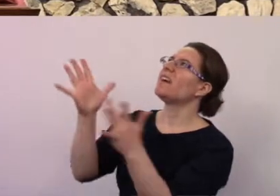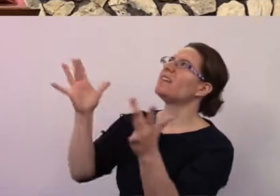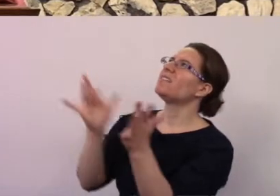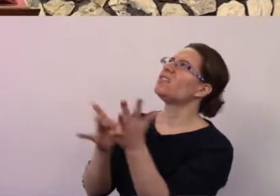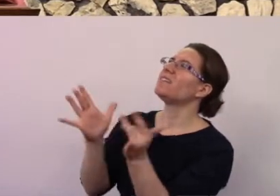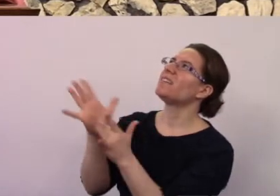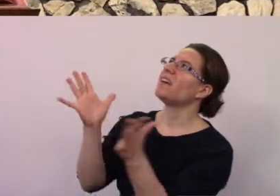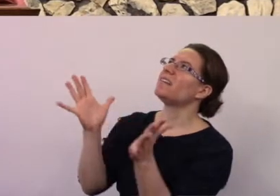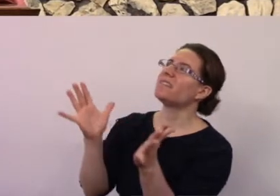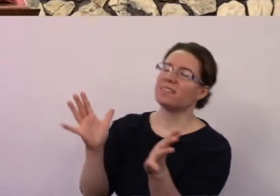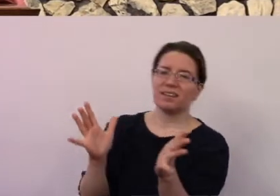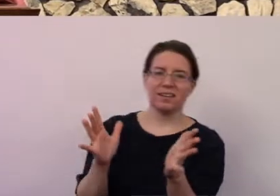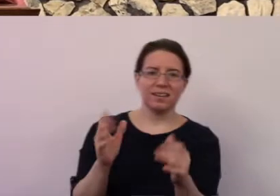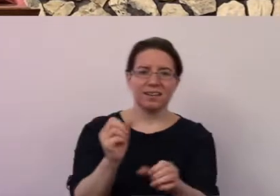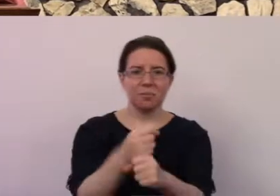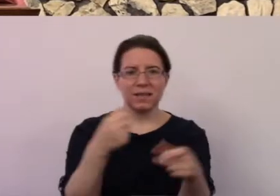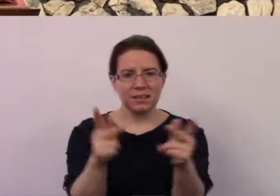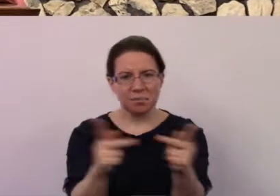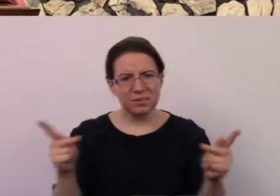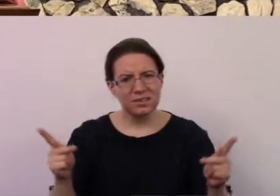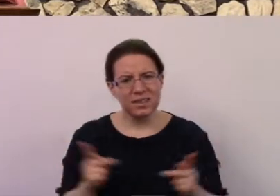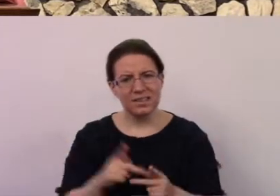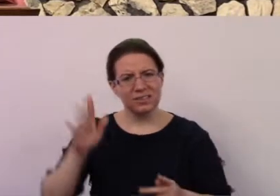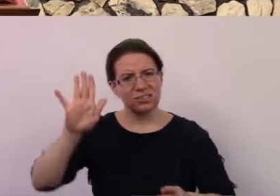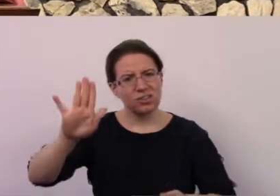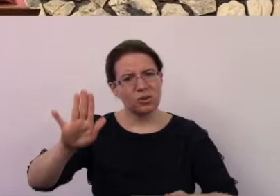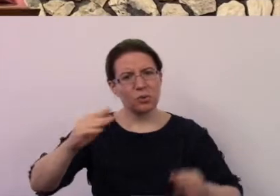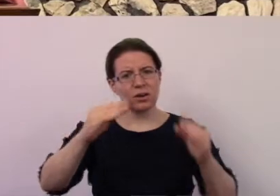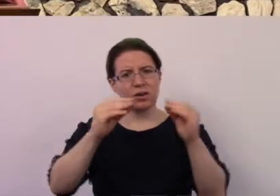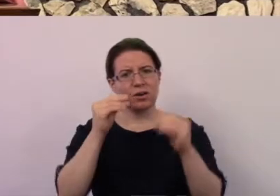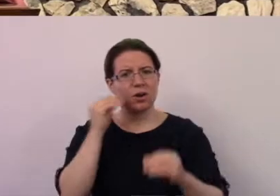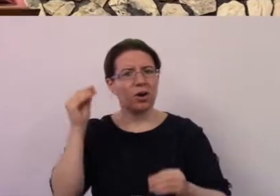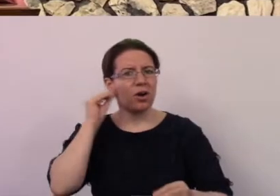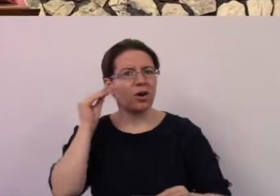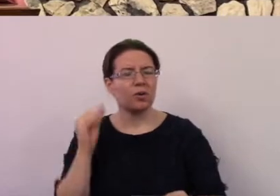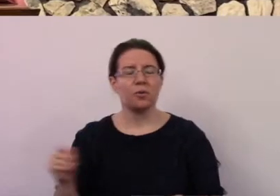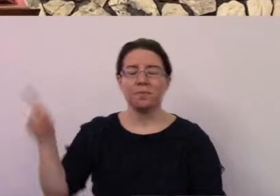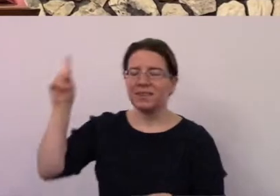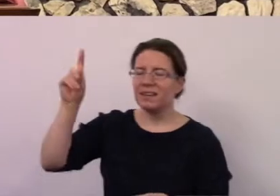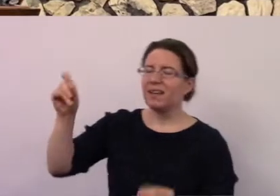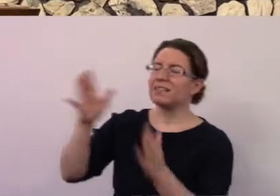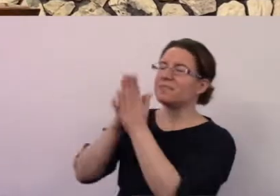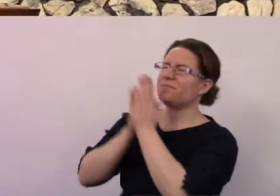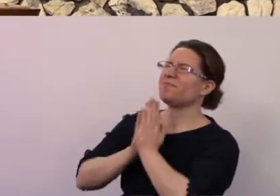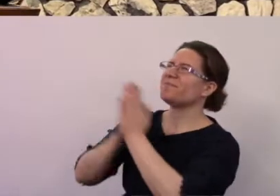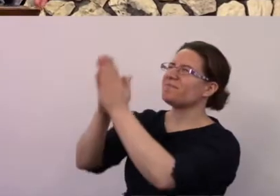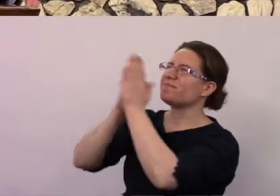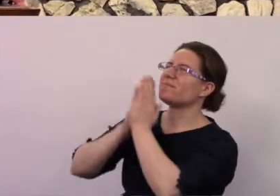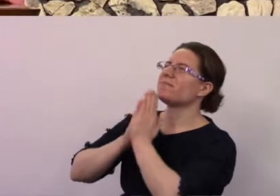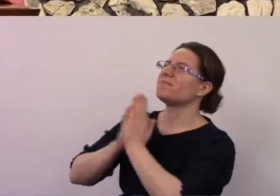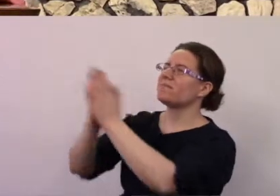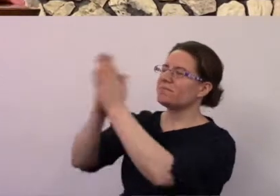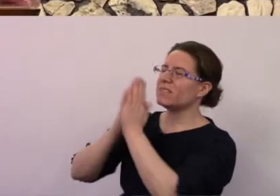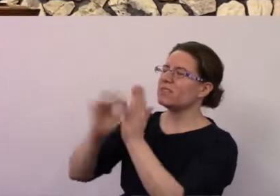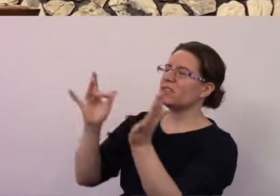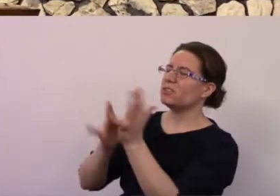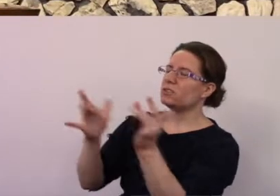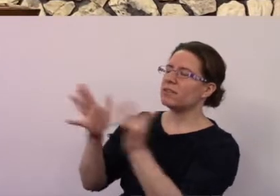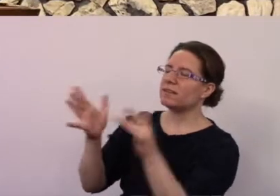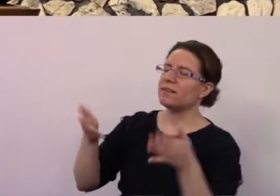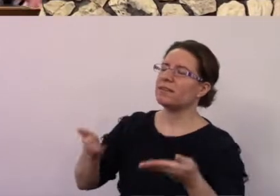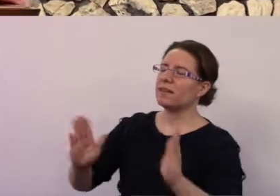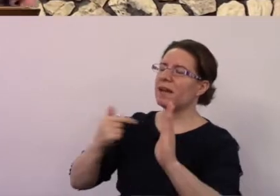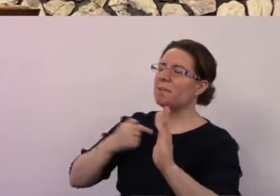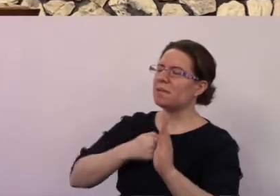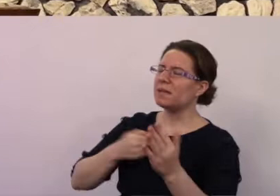Jesus today. You need to find a place in your home. Make an altar in your home and say, Jesus, come into my heart. Jesus,